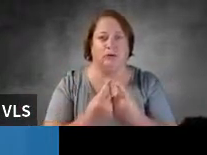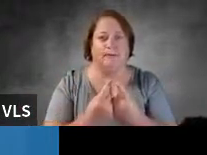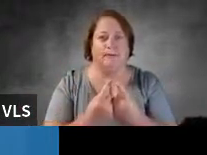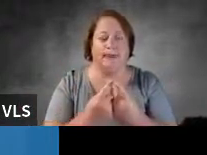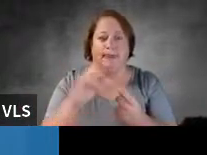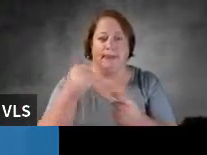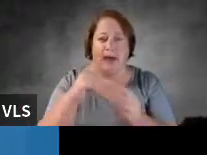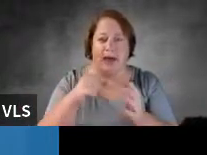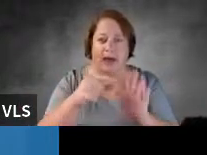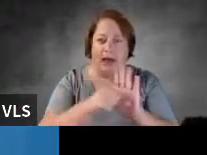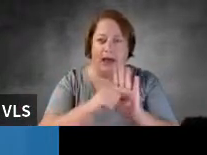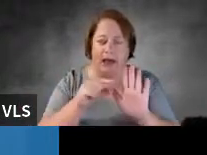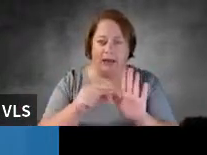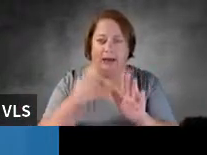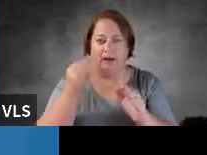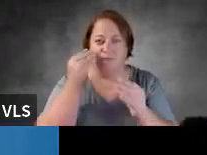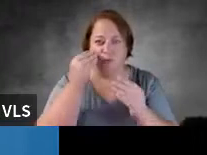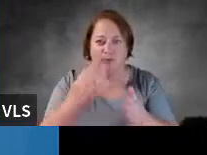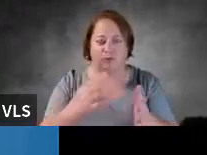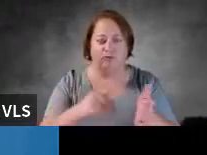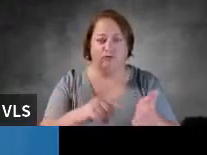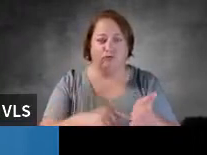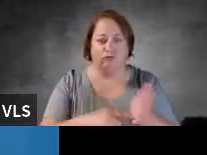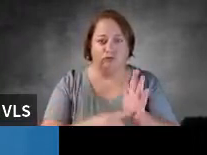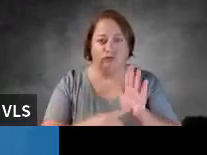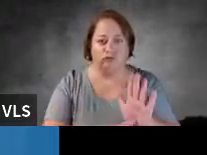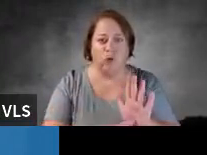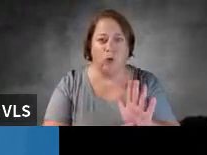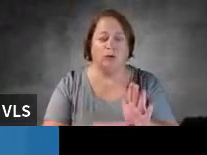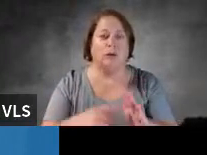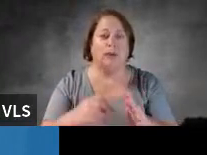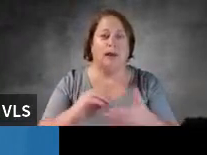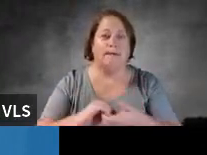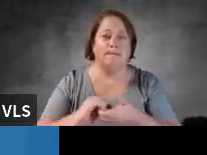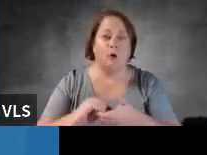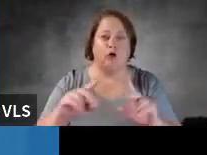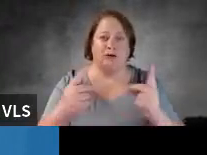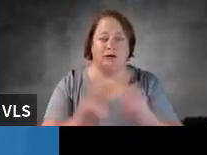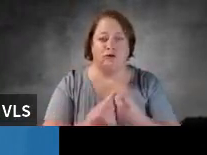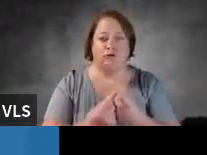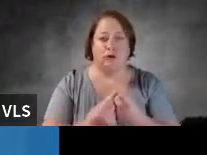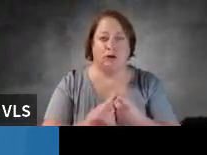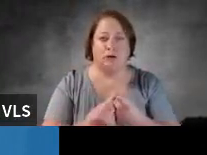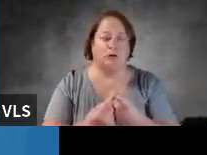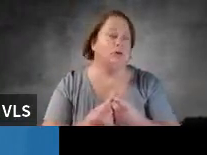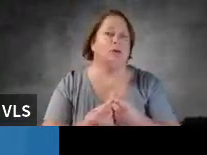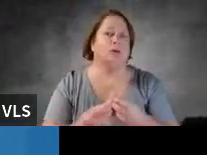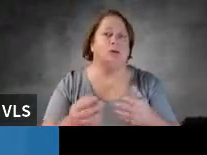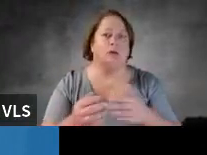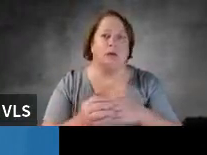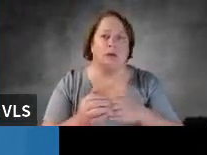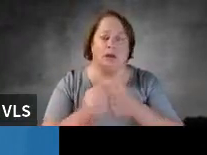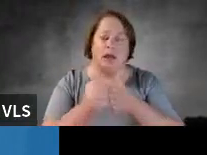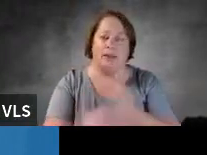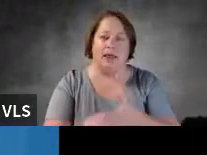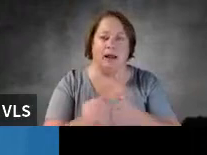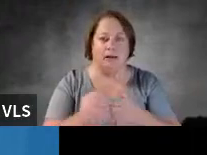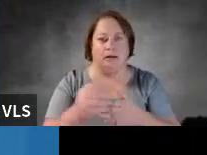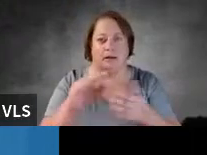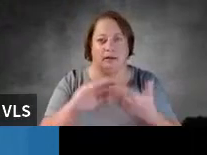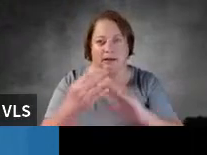highlighted information indicates that the partner district facilitated the town hall